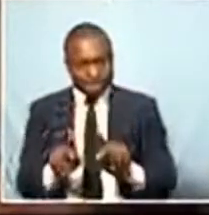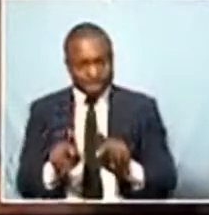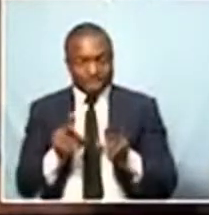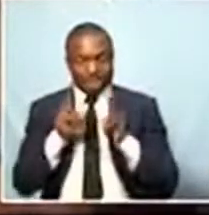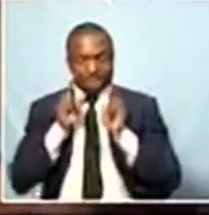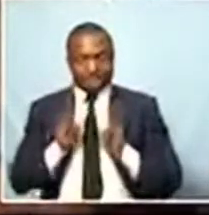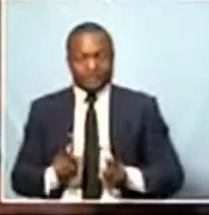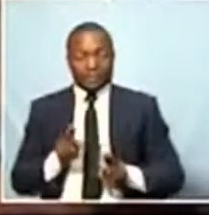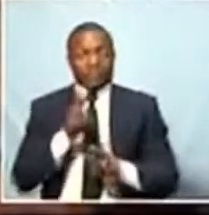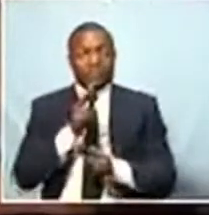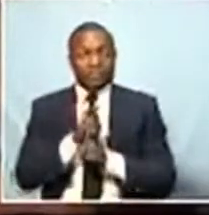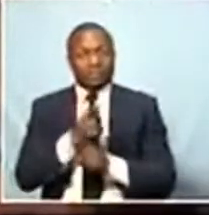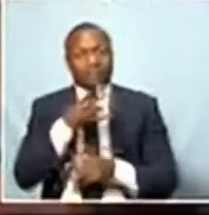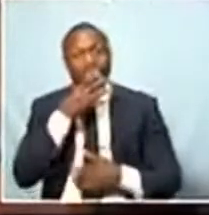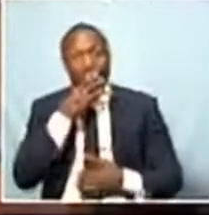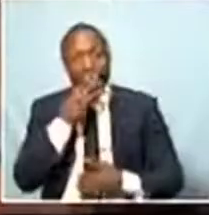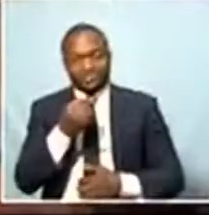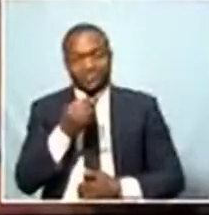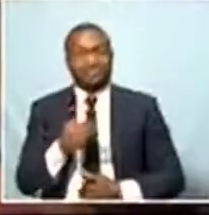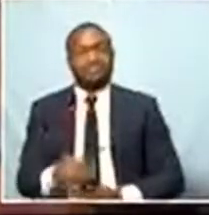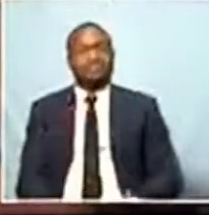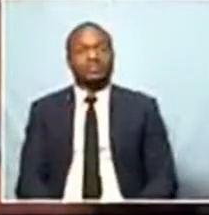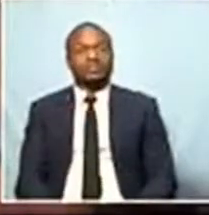Human Rights Commission.